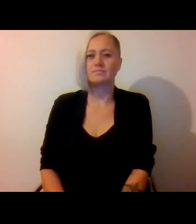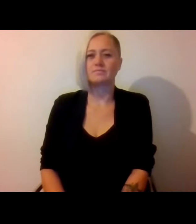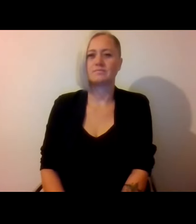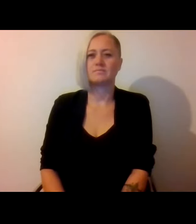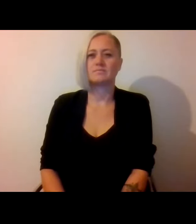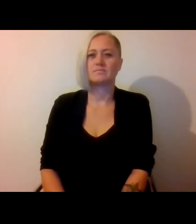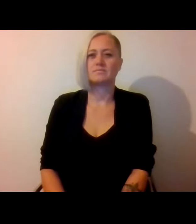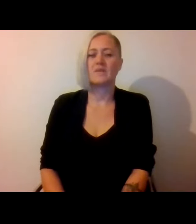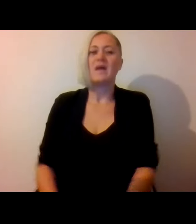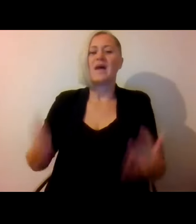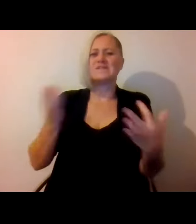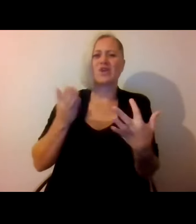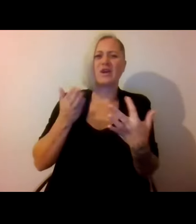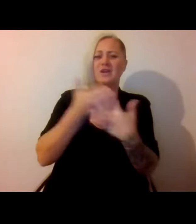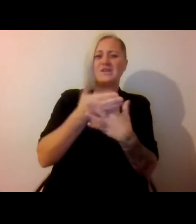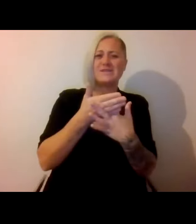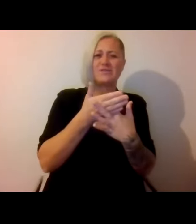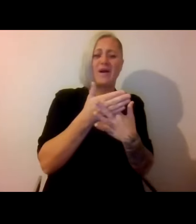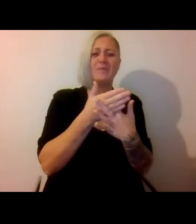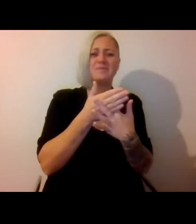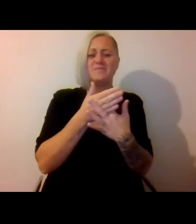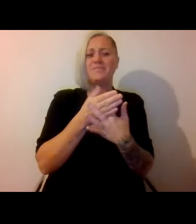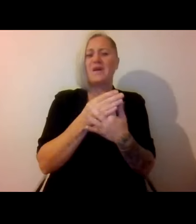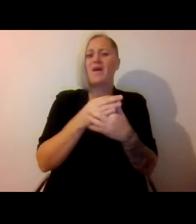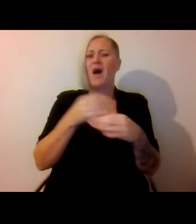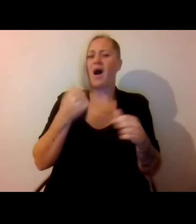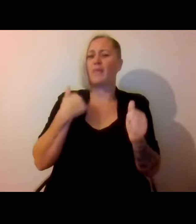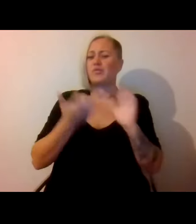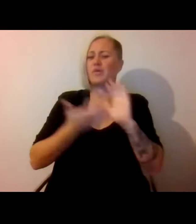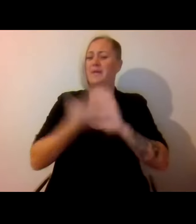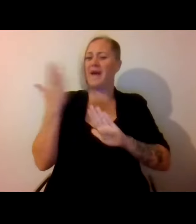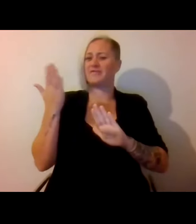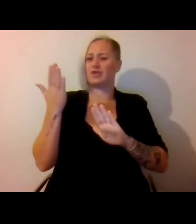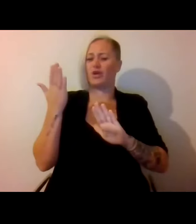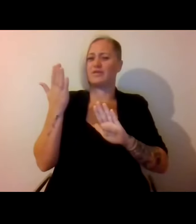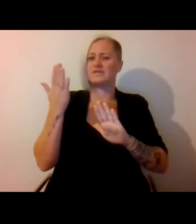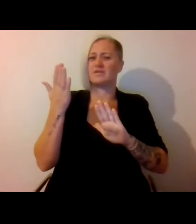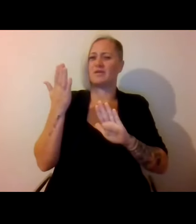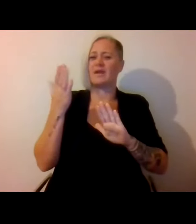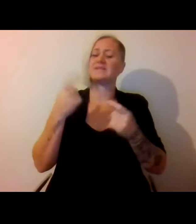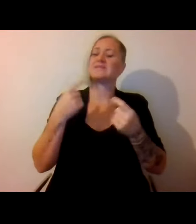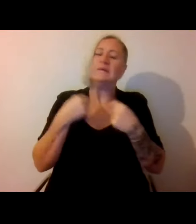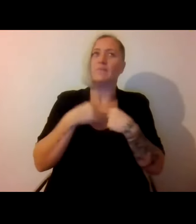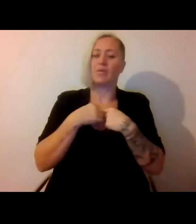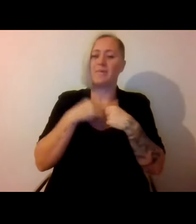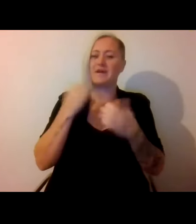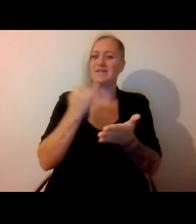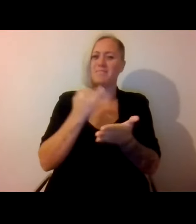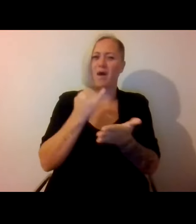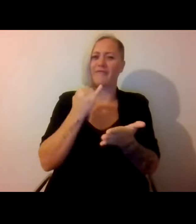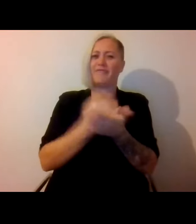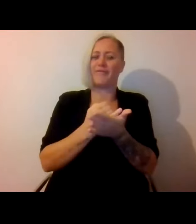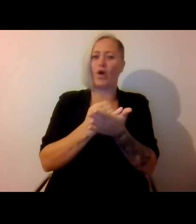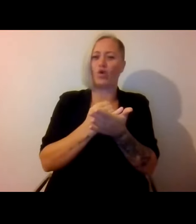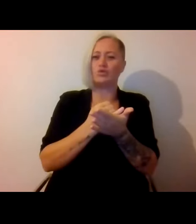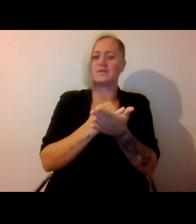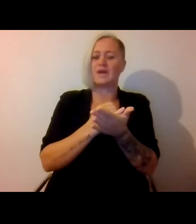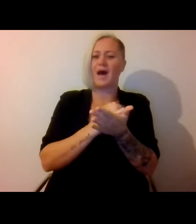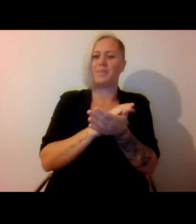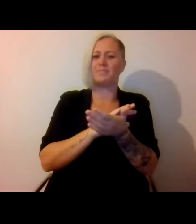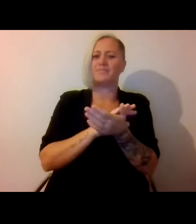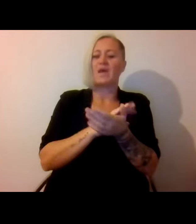Thank you, Libbi. Sorry, can I just interrupt? I will probably have to go soon, and it's probably partially my